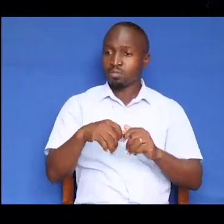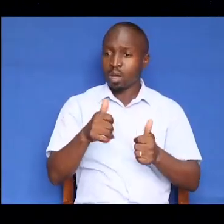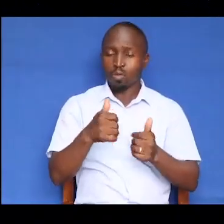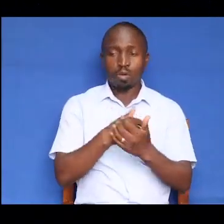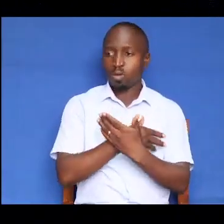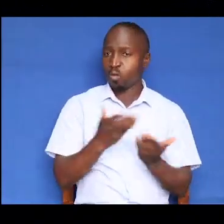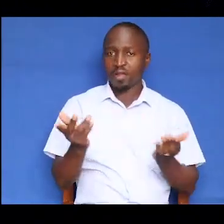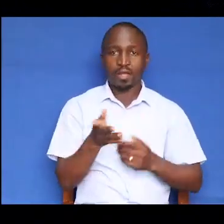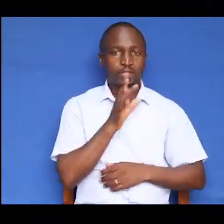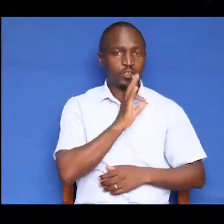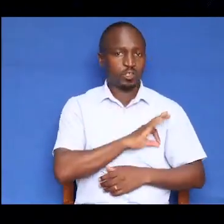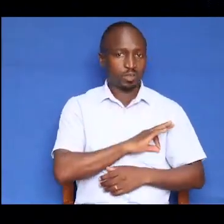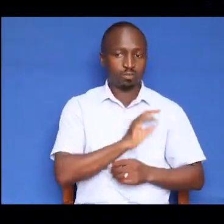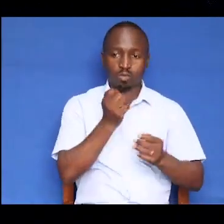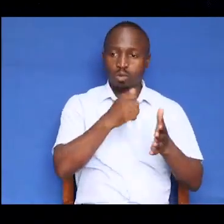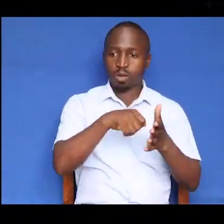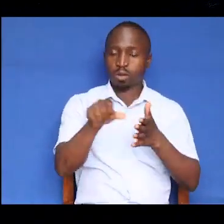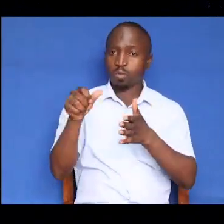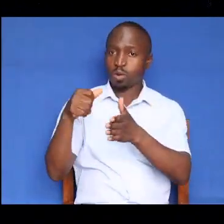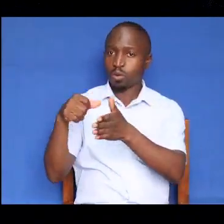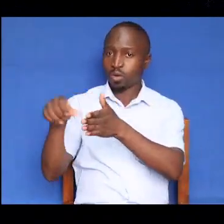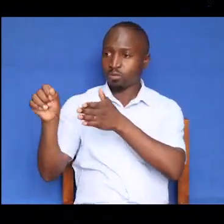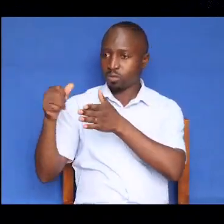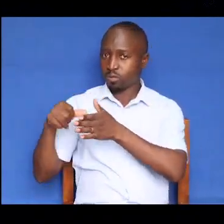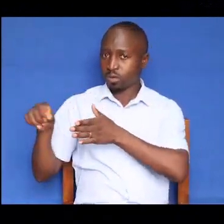job seekers allowance,